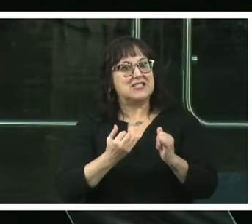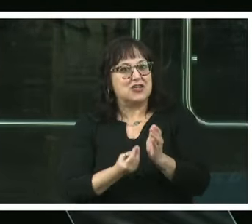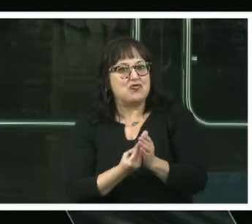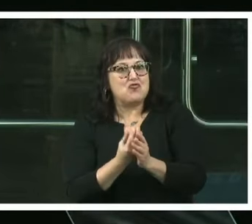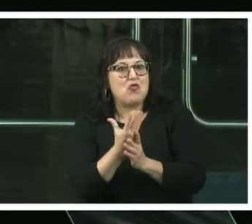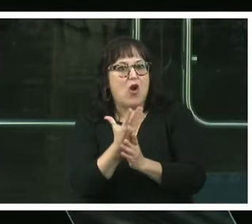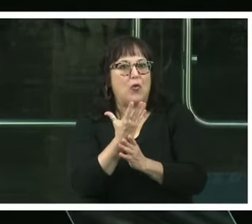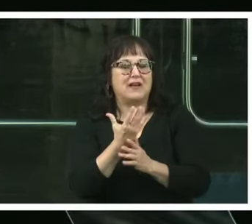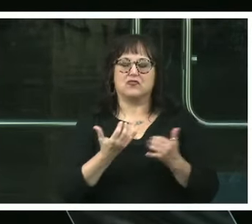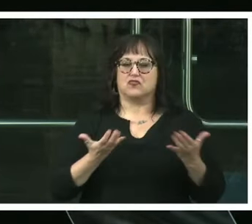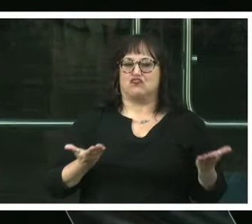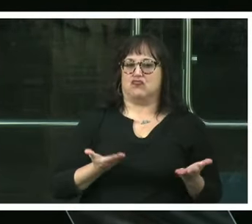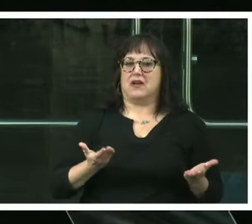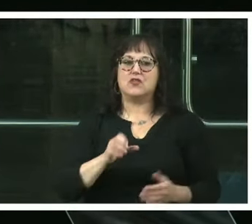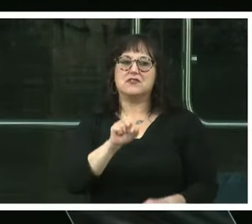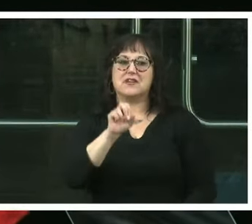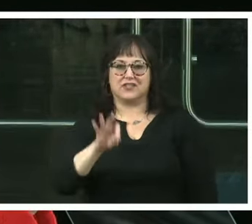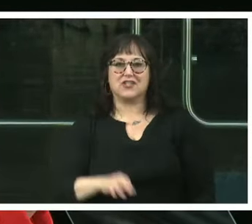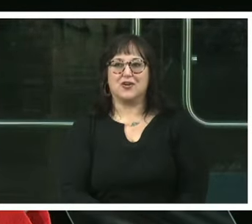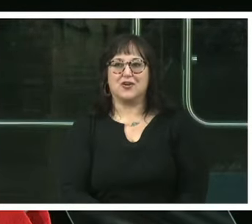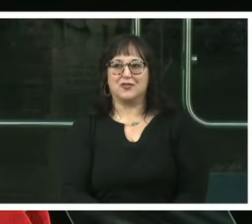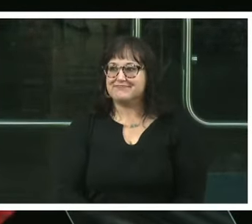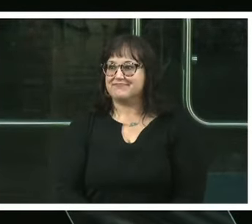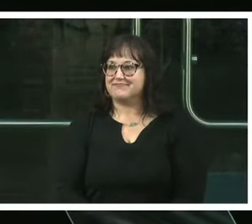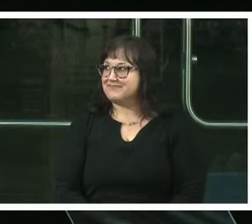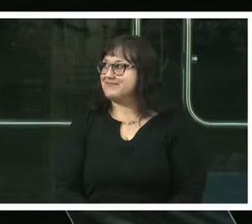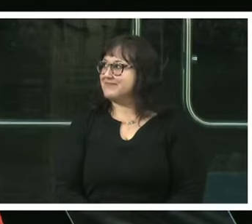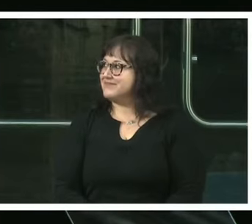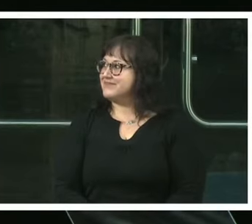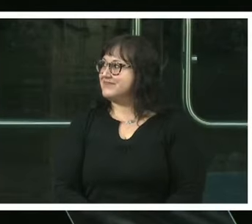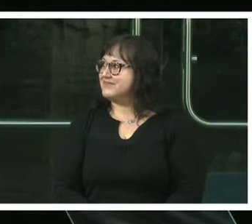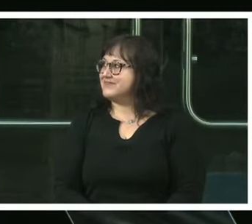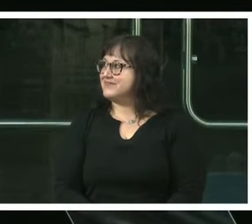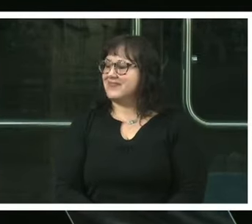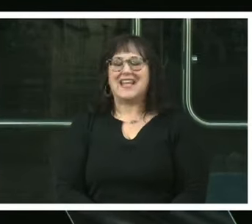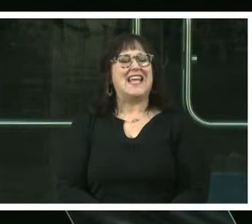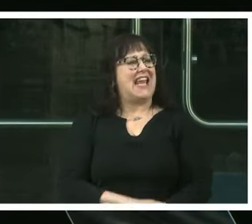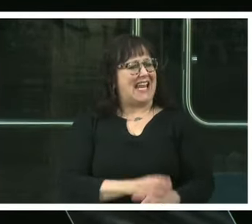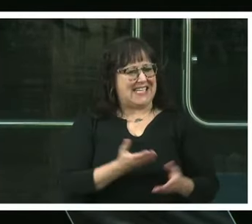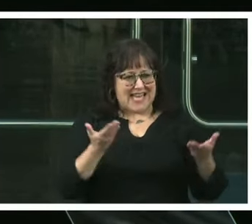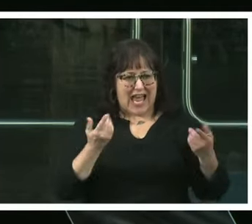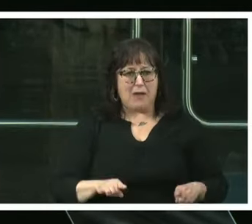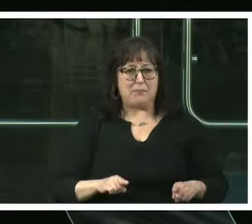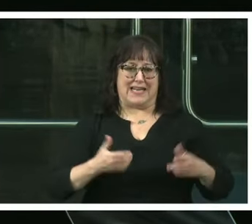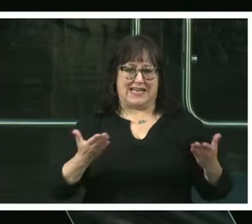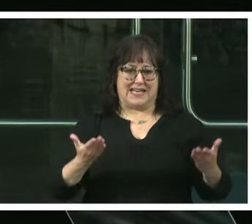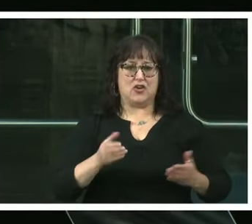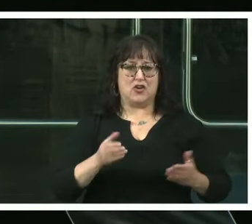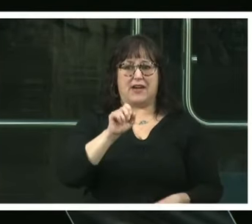right here in San Francisco. They're talking about it across the world. It's growing in our city.